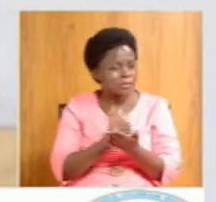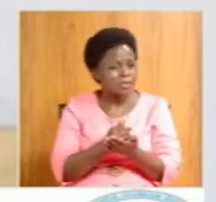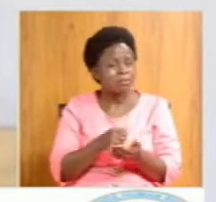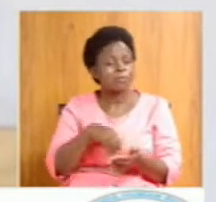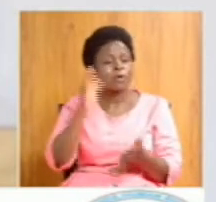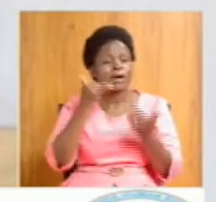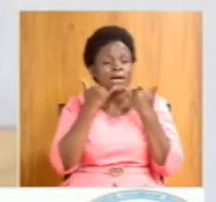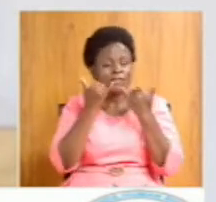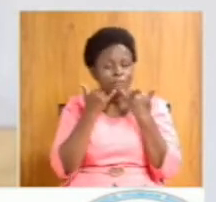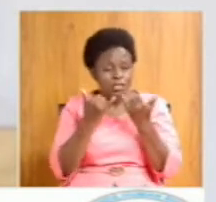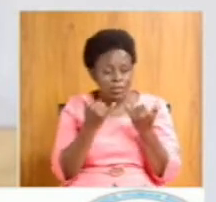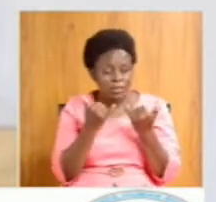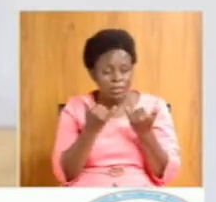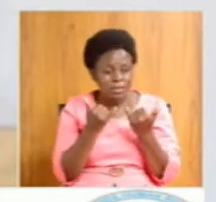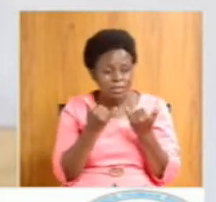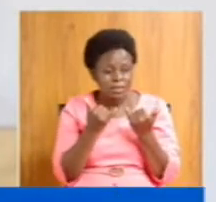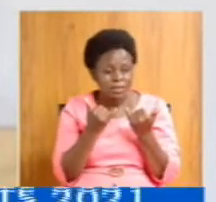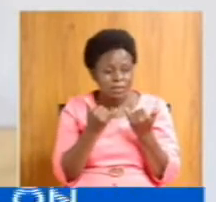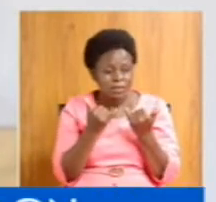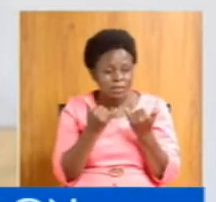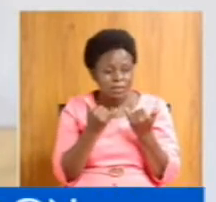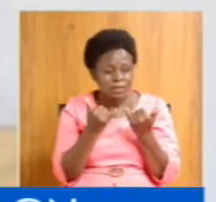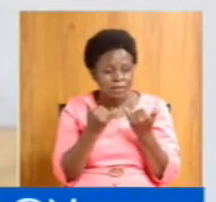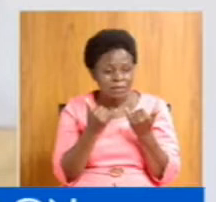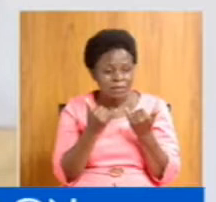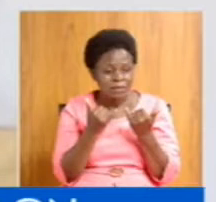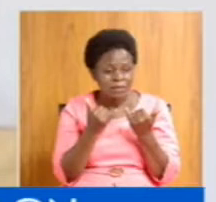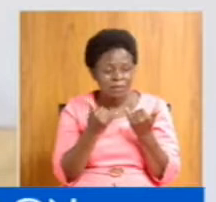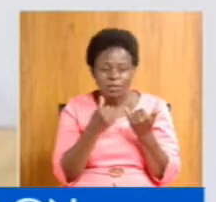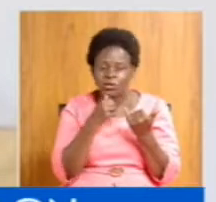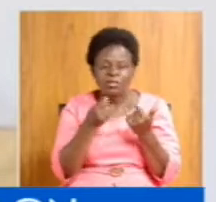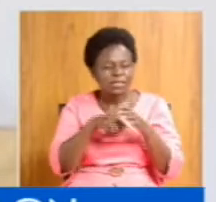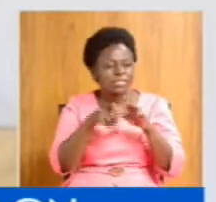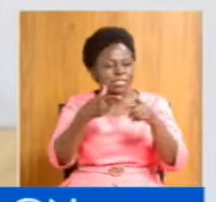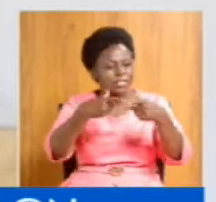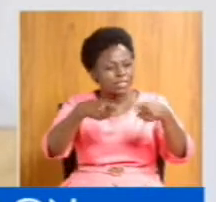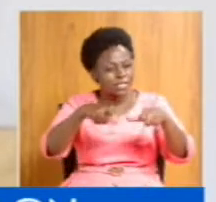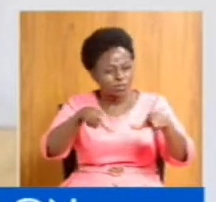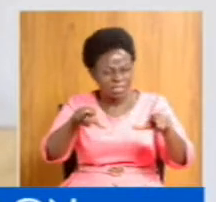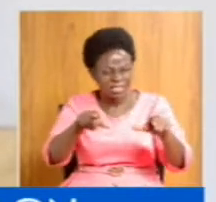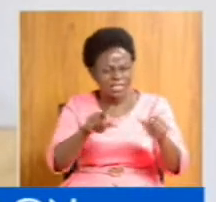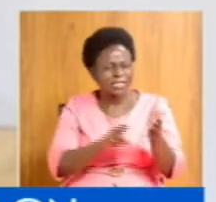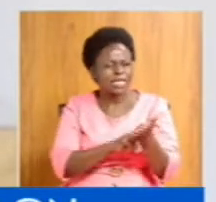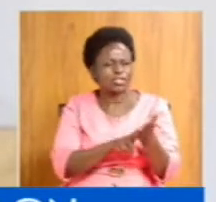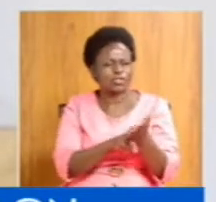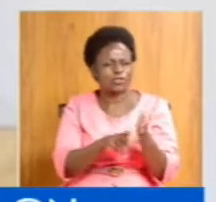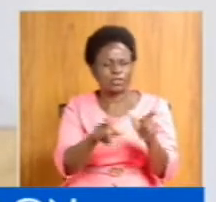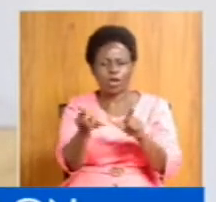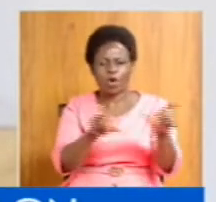most information is not in languages consumed locally there.